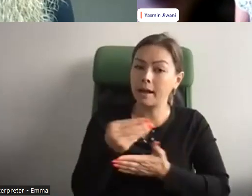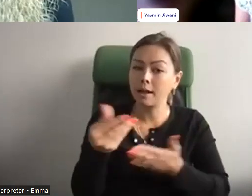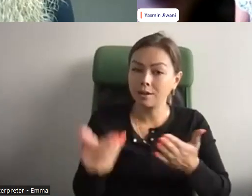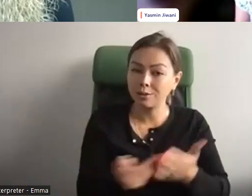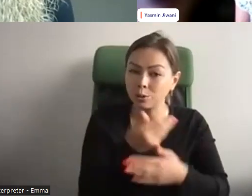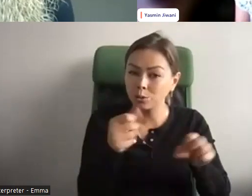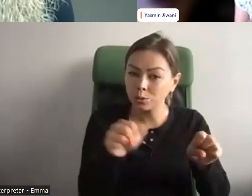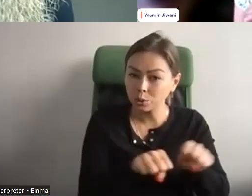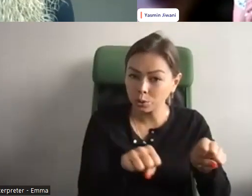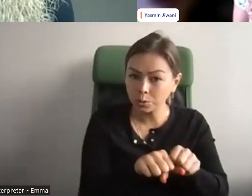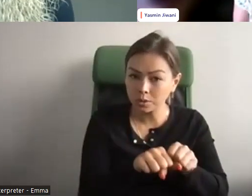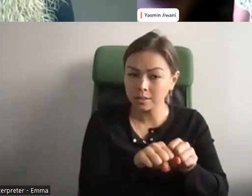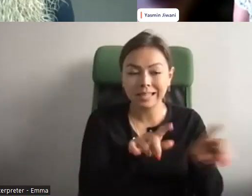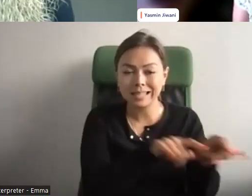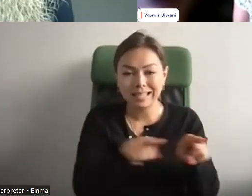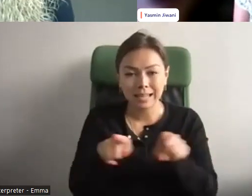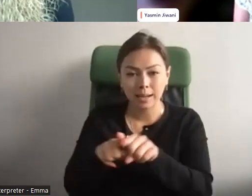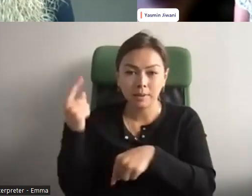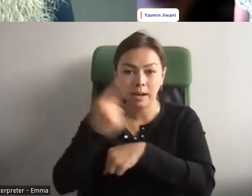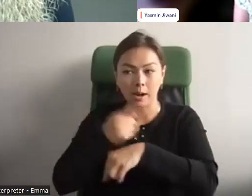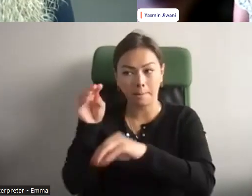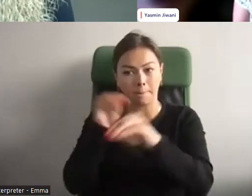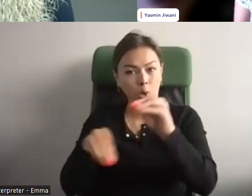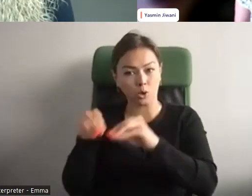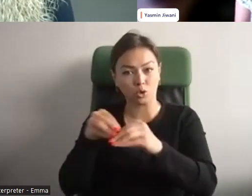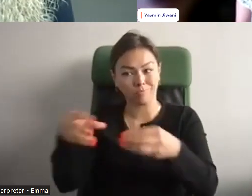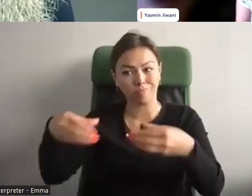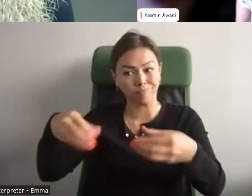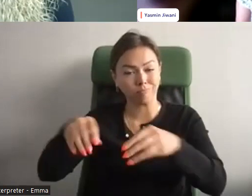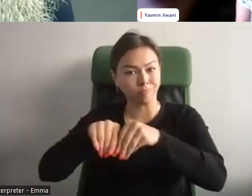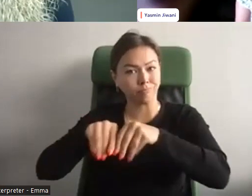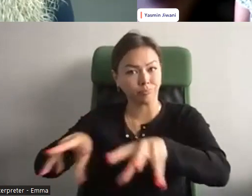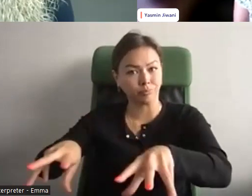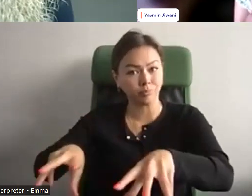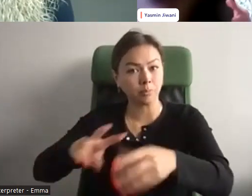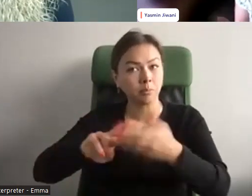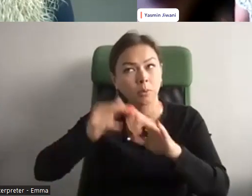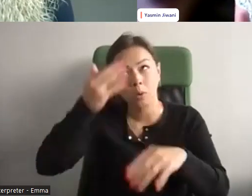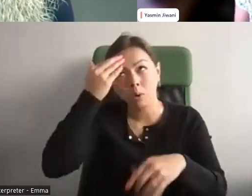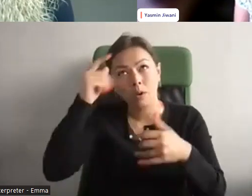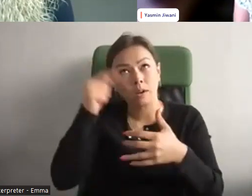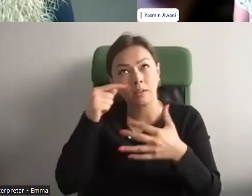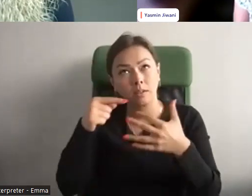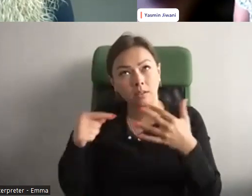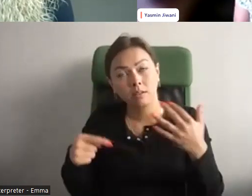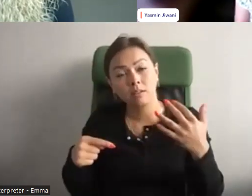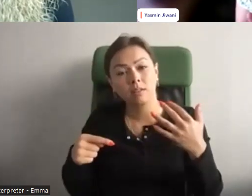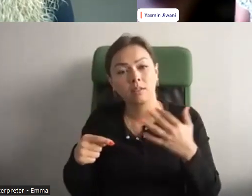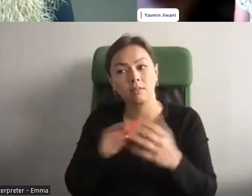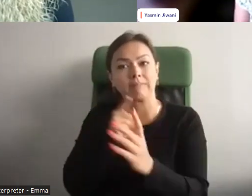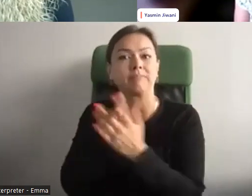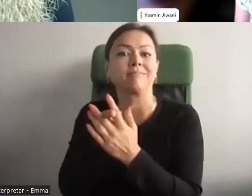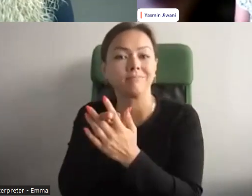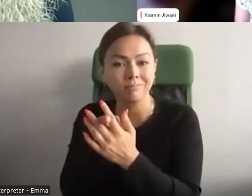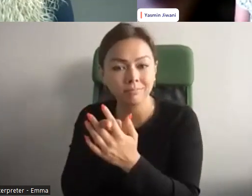is going to be released. So knowing these things and stepping in that way, or for instance, what the immigration, or